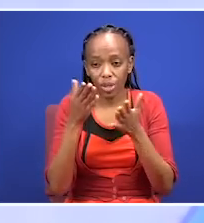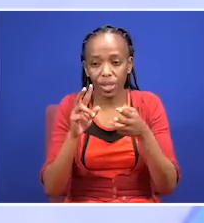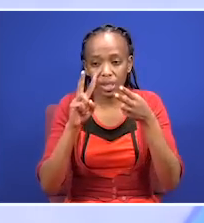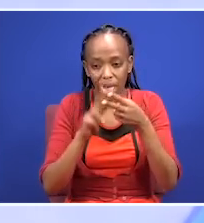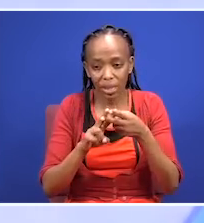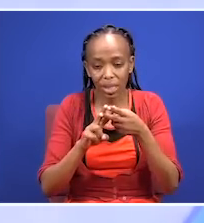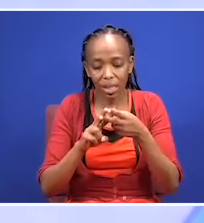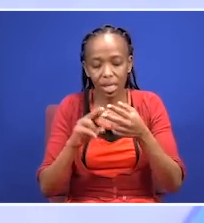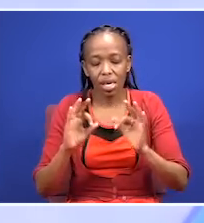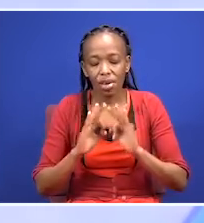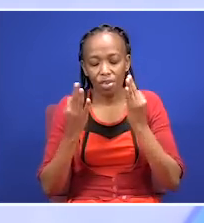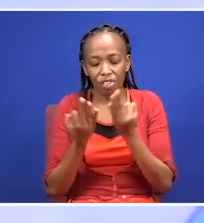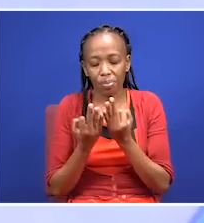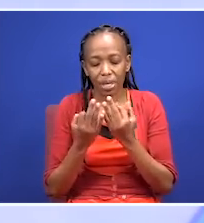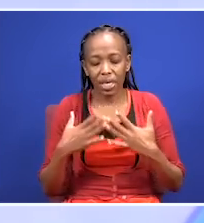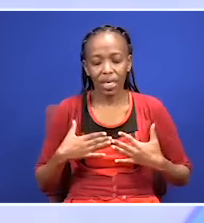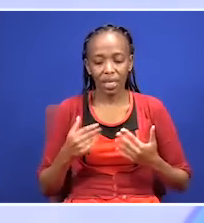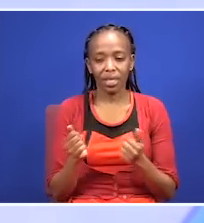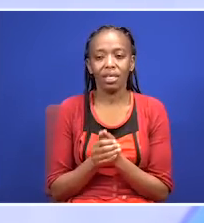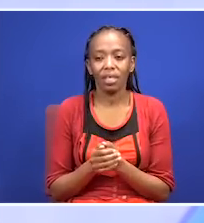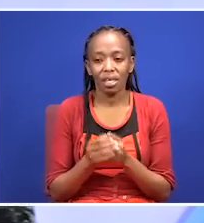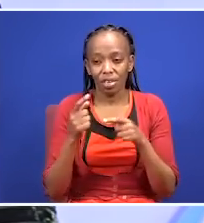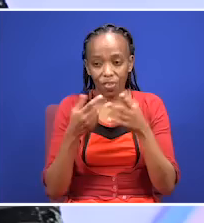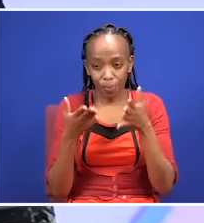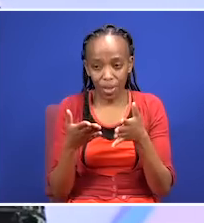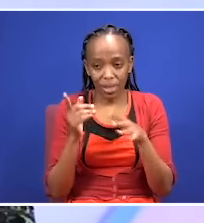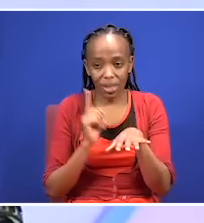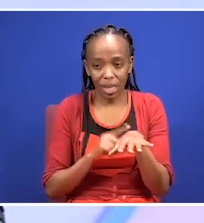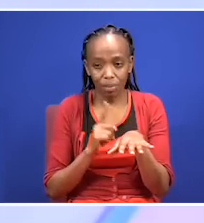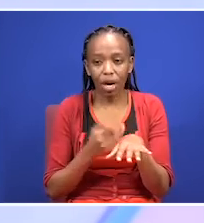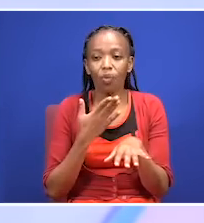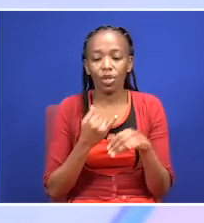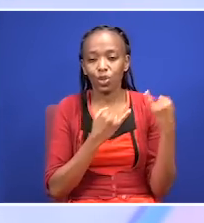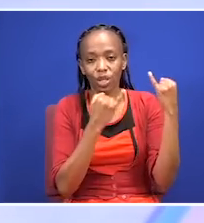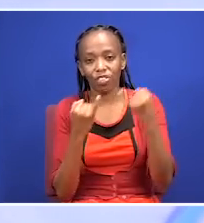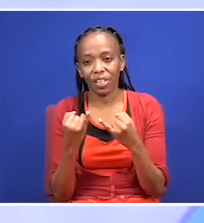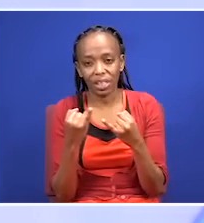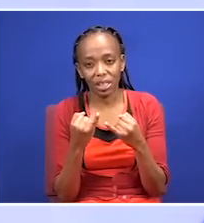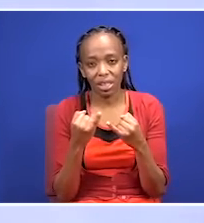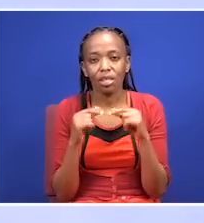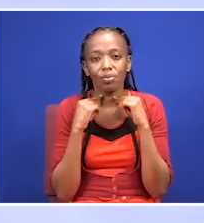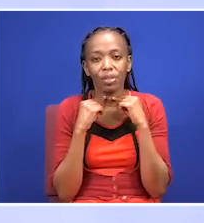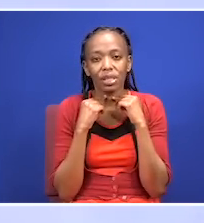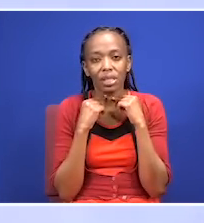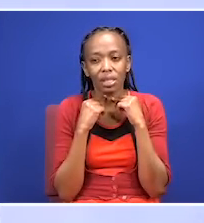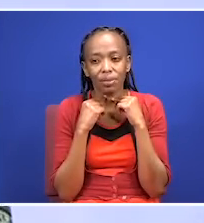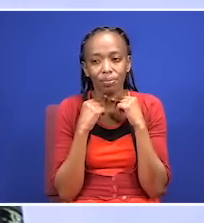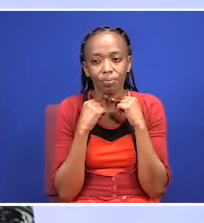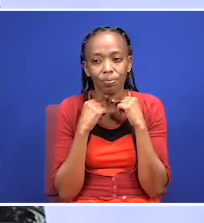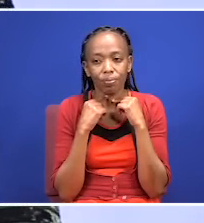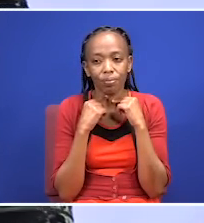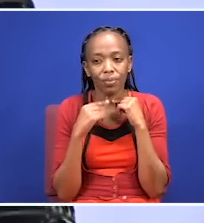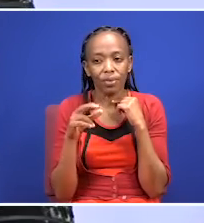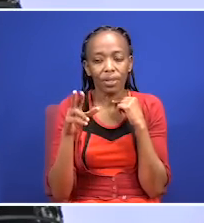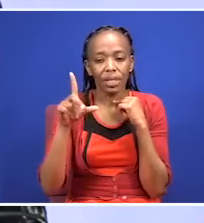hashtag family healing from this junction i would like to invite reverend richard